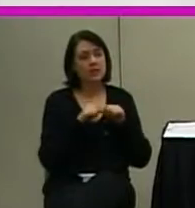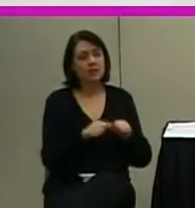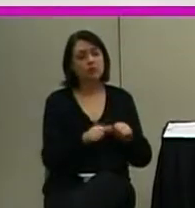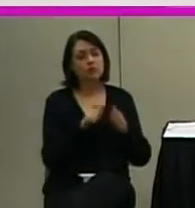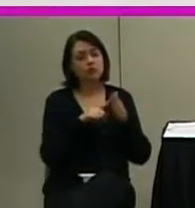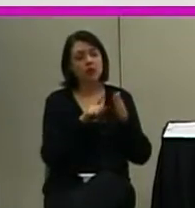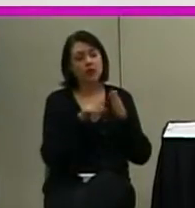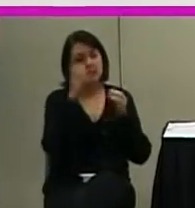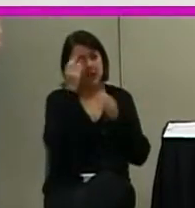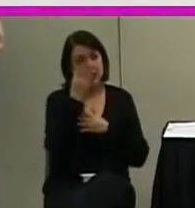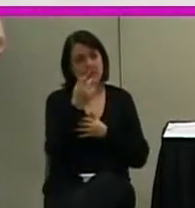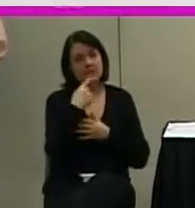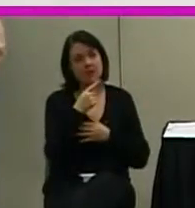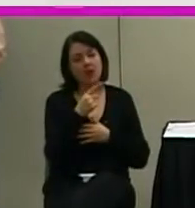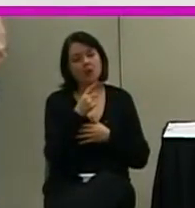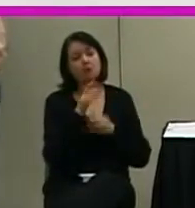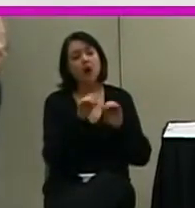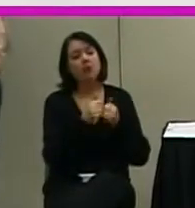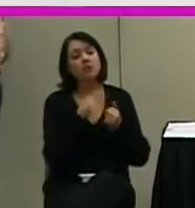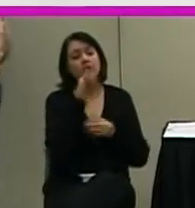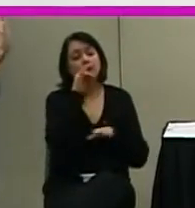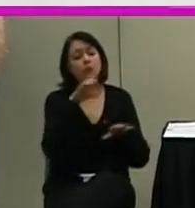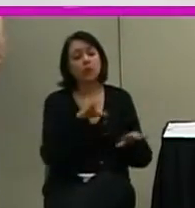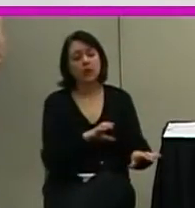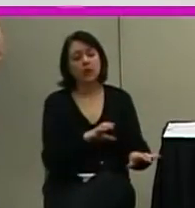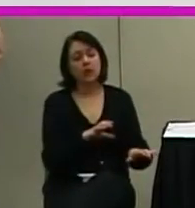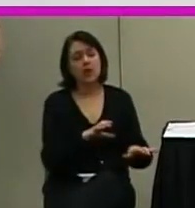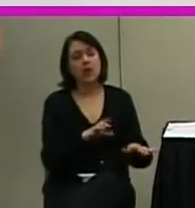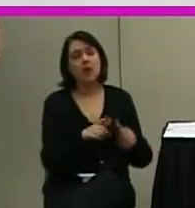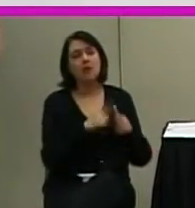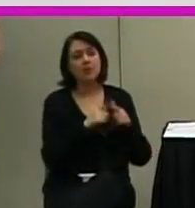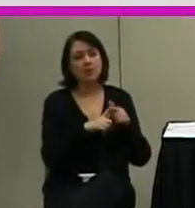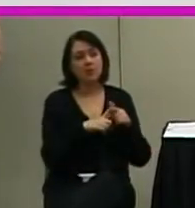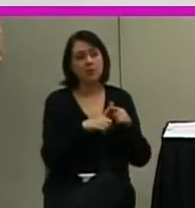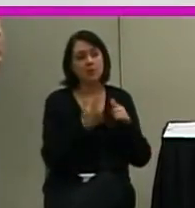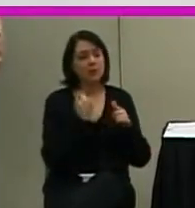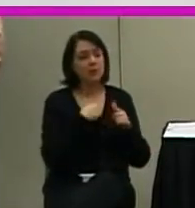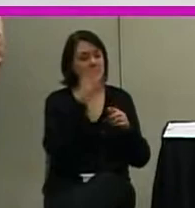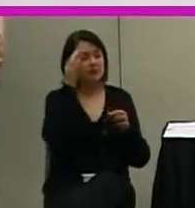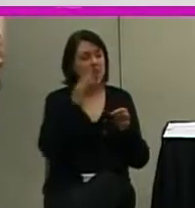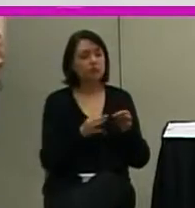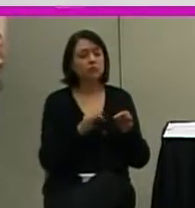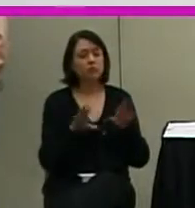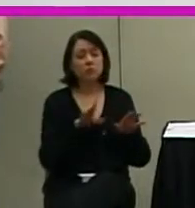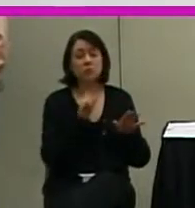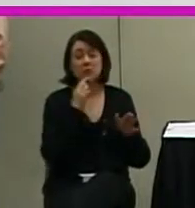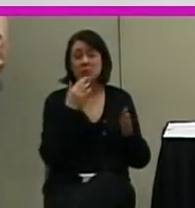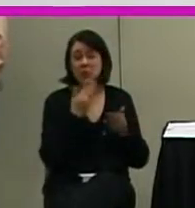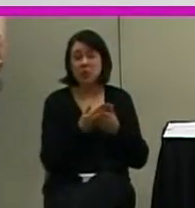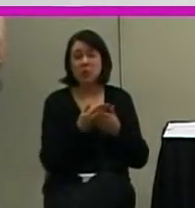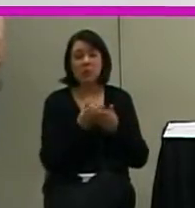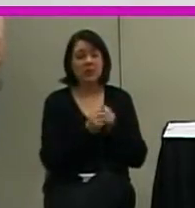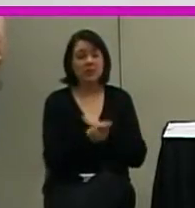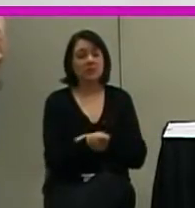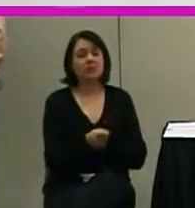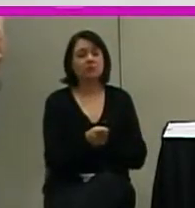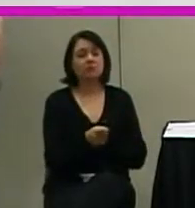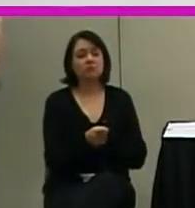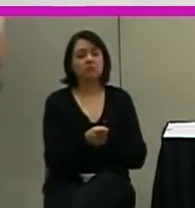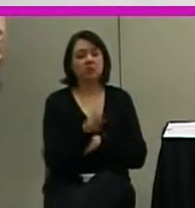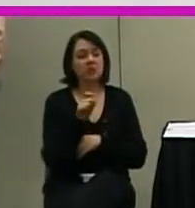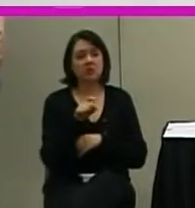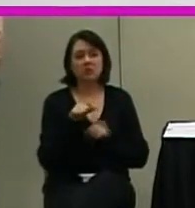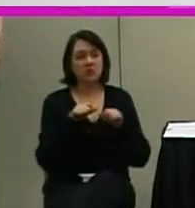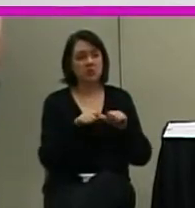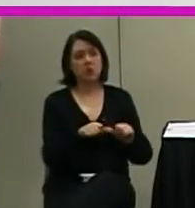data and saying, how's that kid doing? And at some point we make a decision, that kid's doing so well on this, let's take them